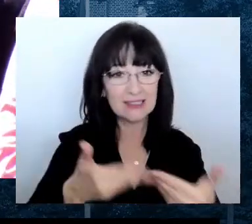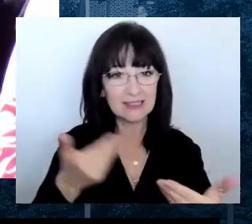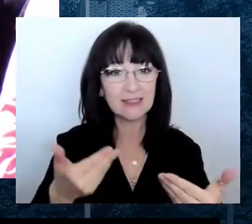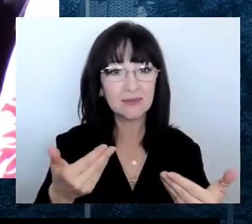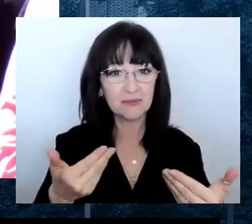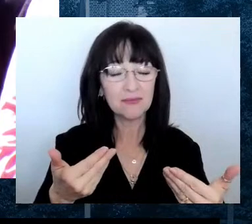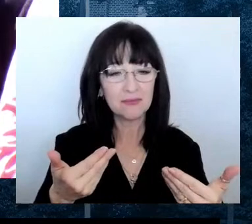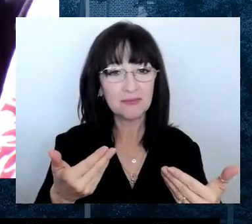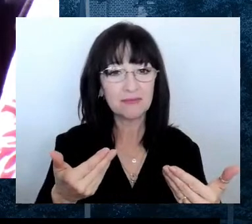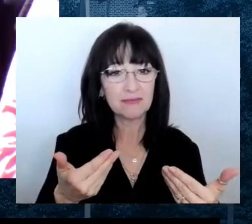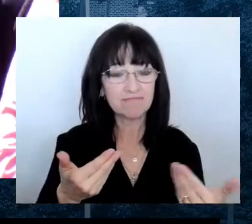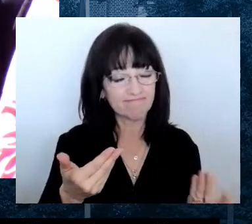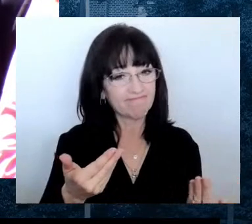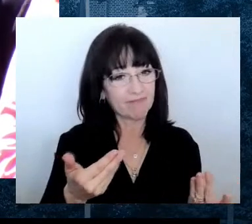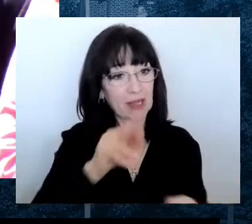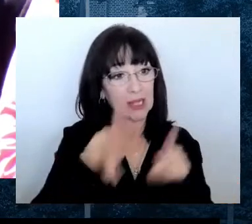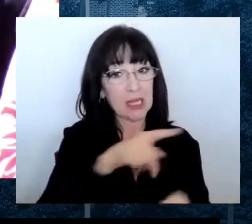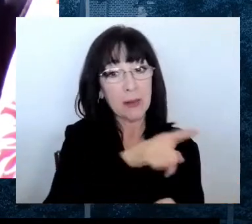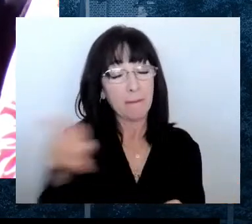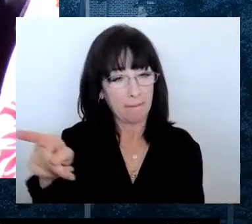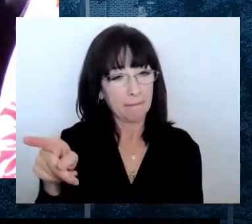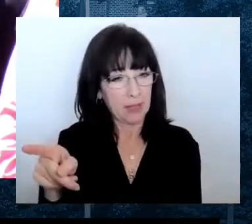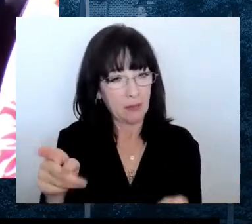or another in their lifetime.